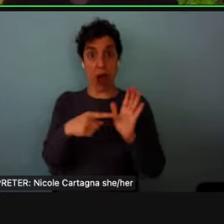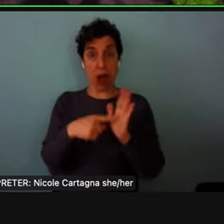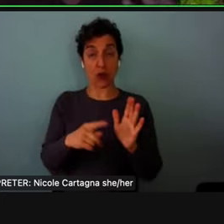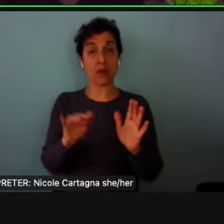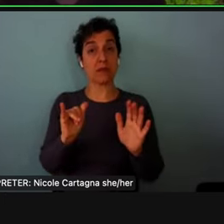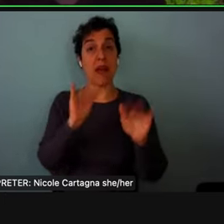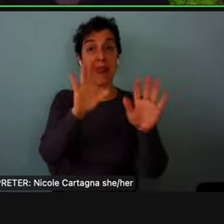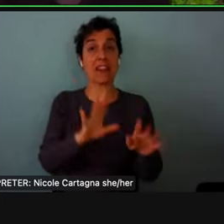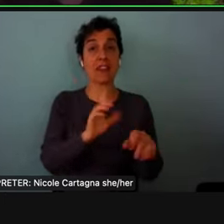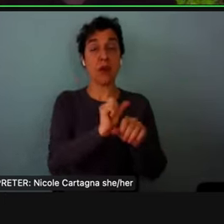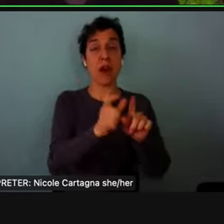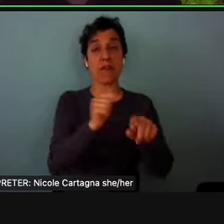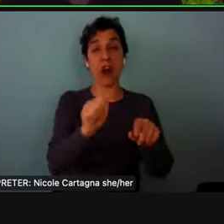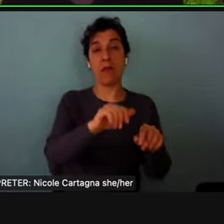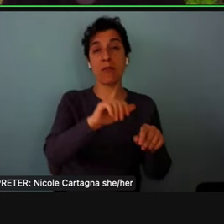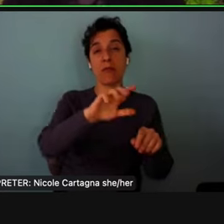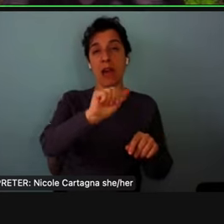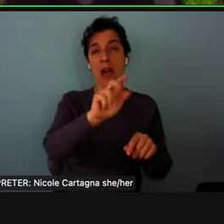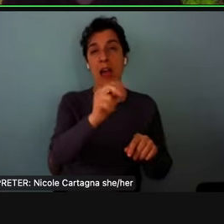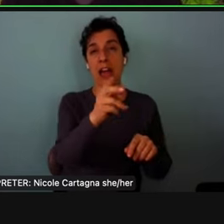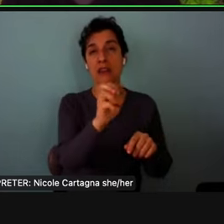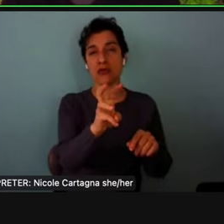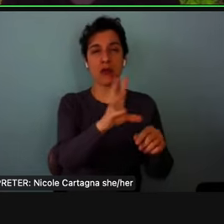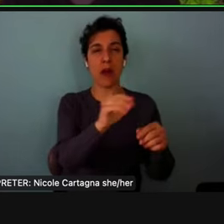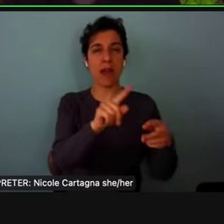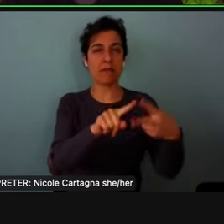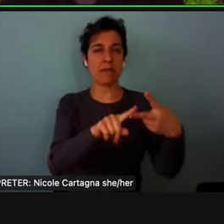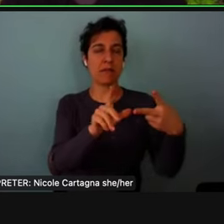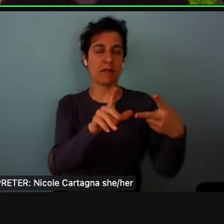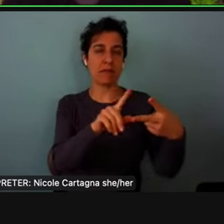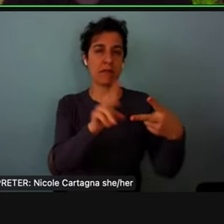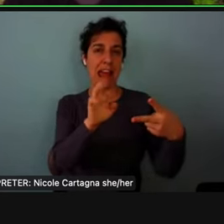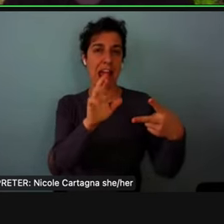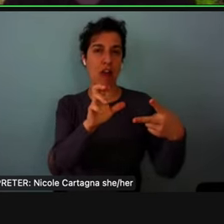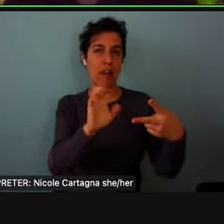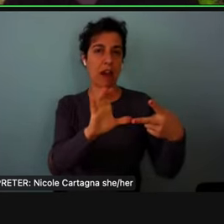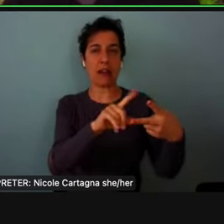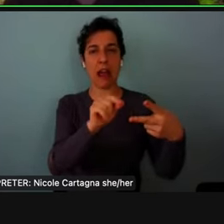work from Andrew Zaleski and Eric Hansen, and many other people.